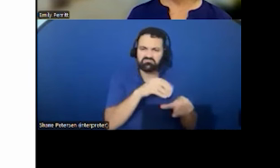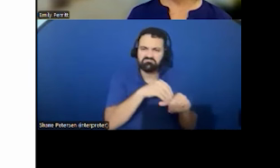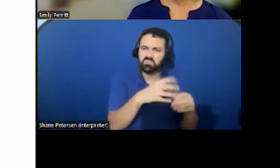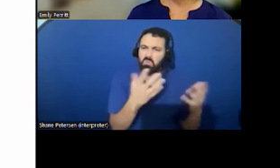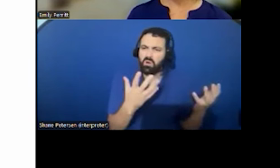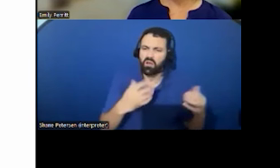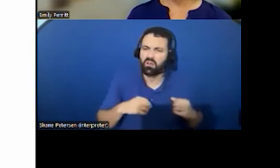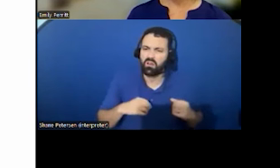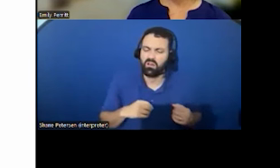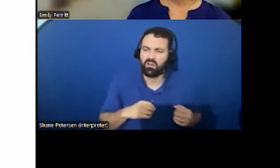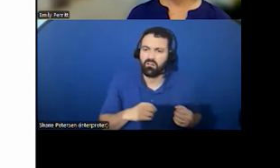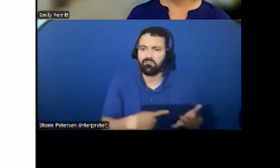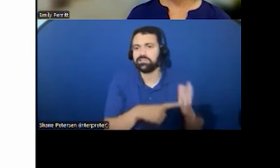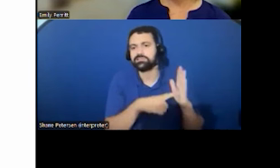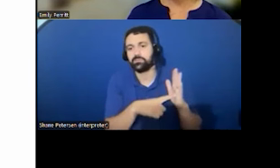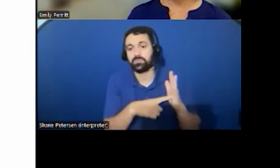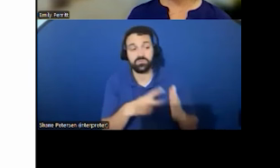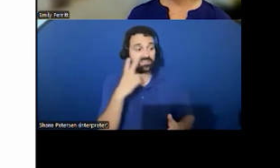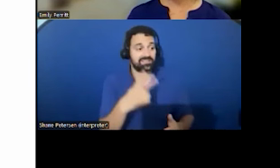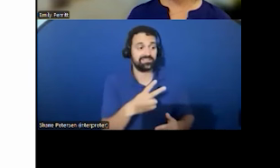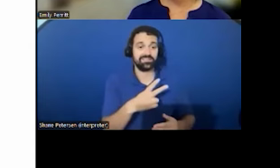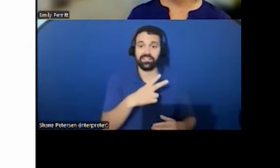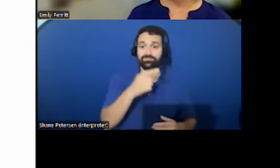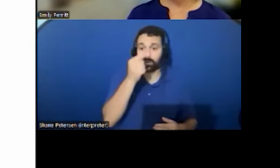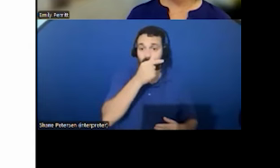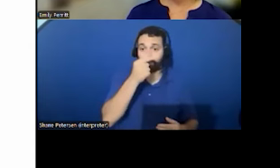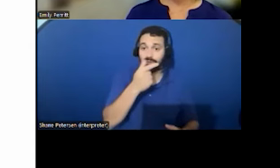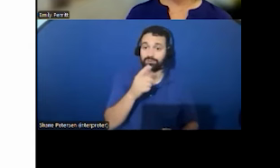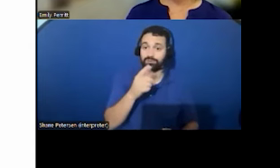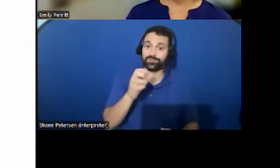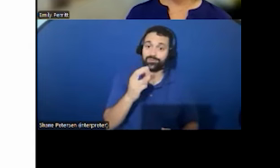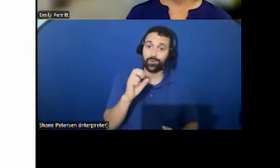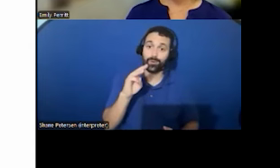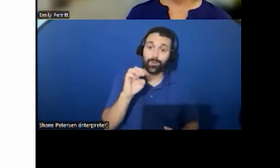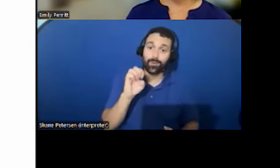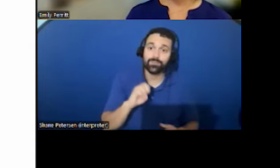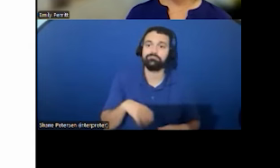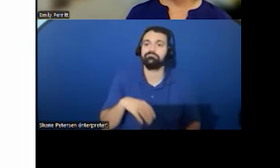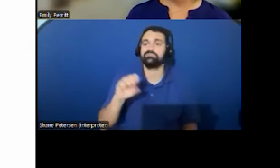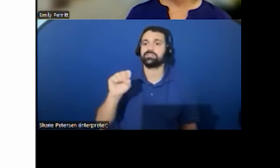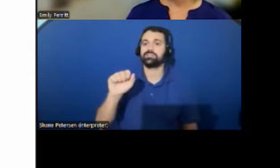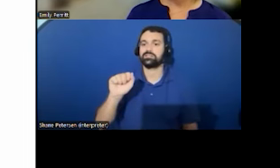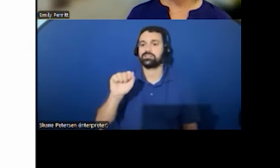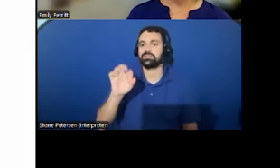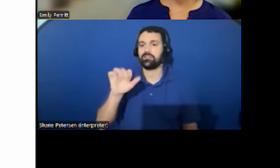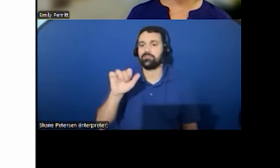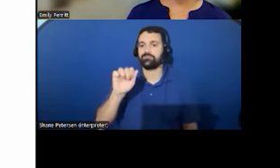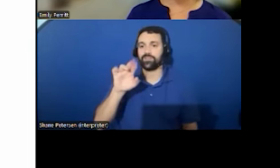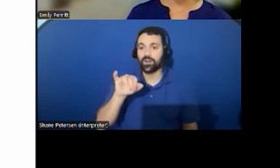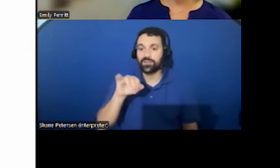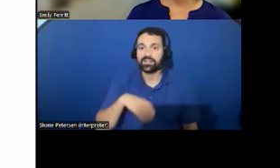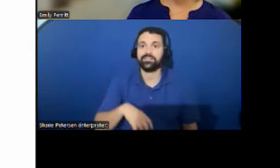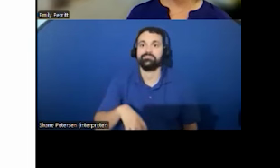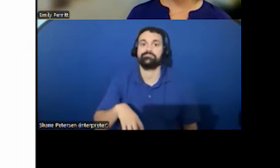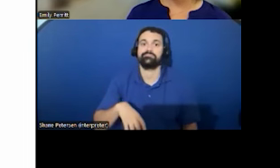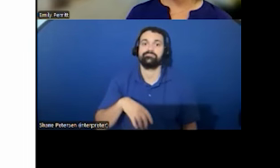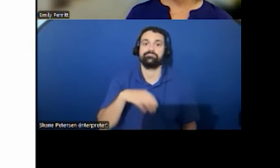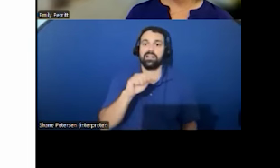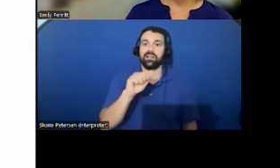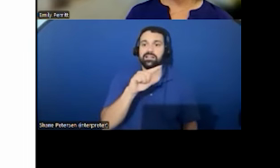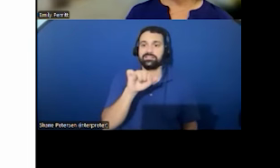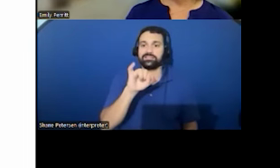here they've tested in Google Chrome, they've tested in Safari, they've used these assistive